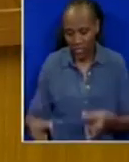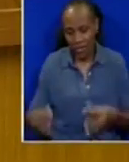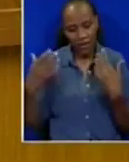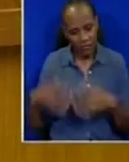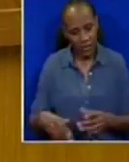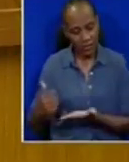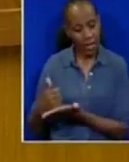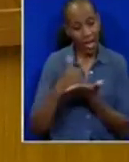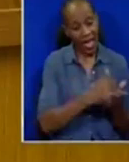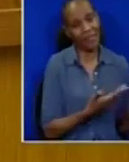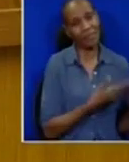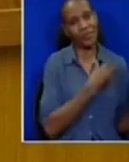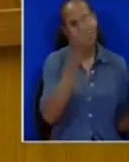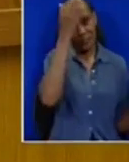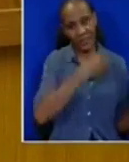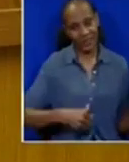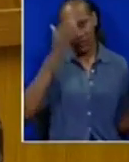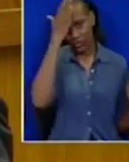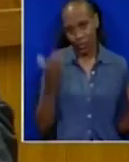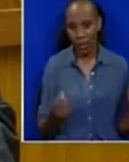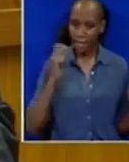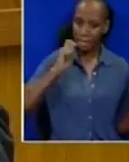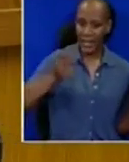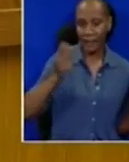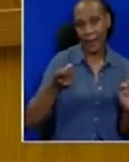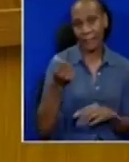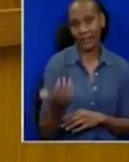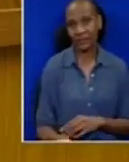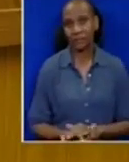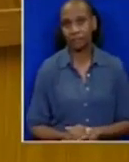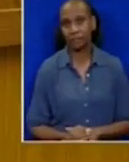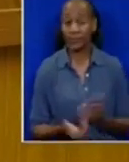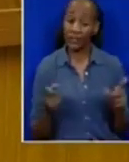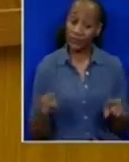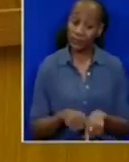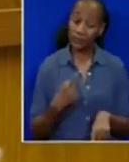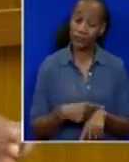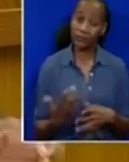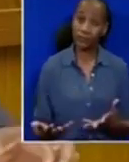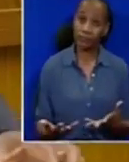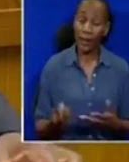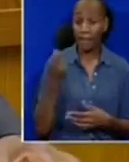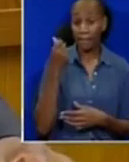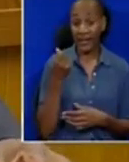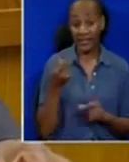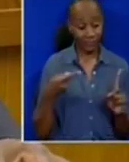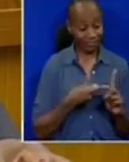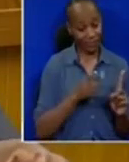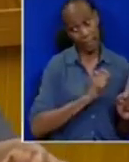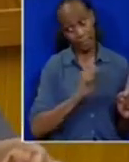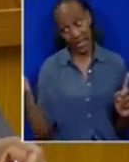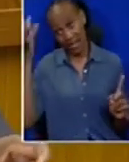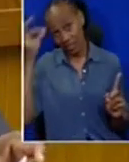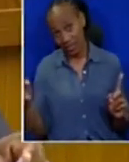the money. On the understanding, as the agreement clearly states, that the money will be paid